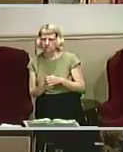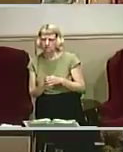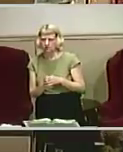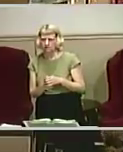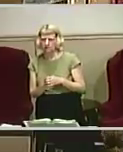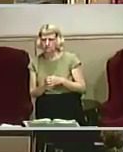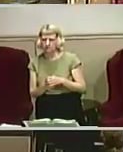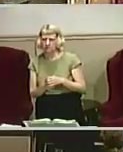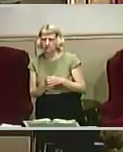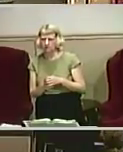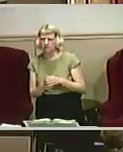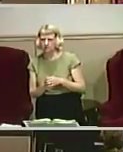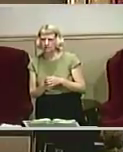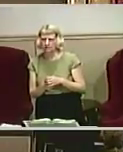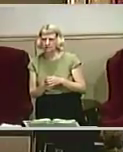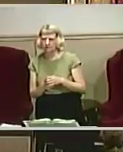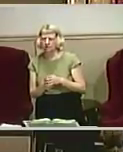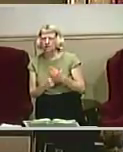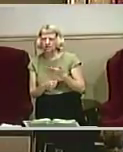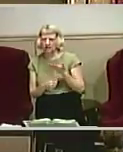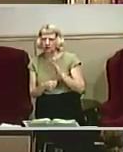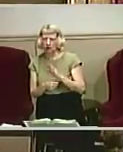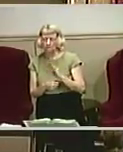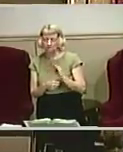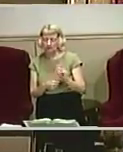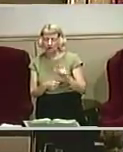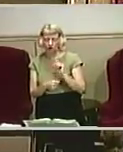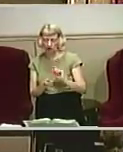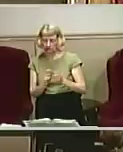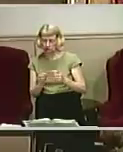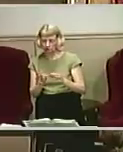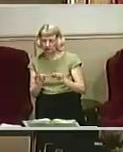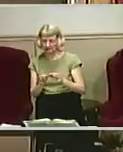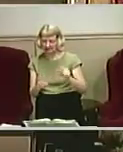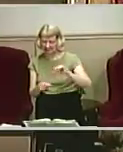We can all thank God that Bill doesn't make that decision.